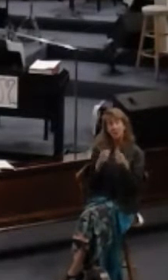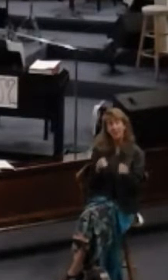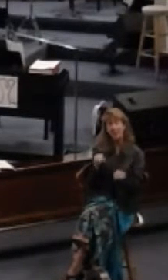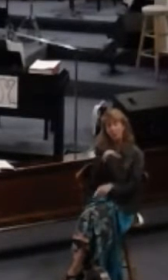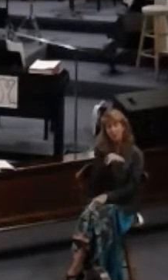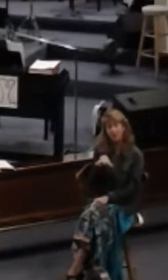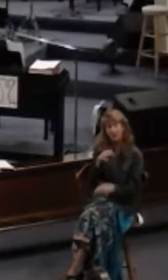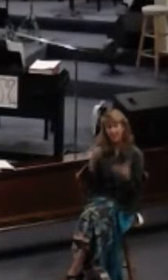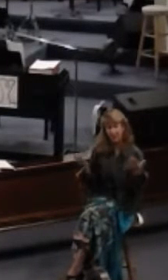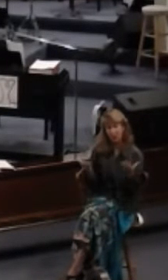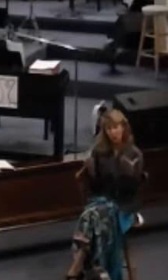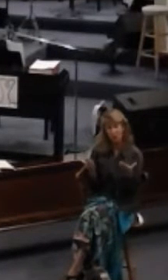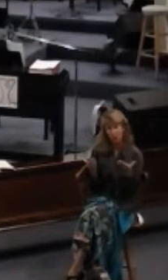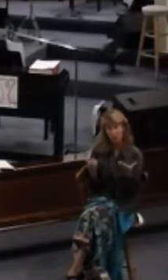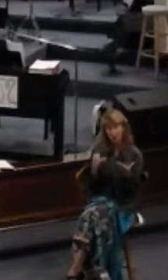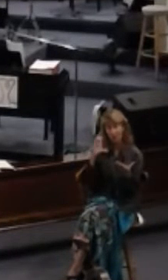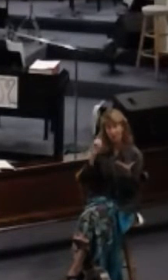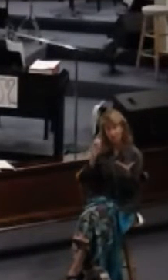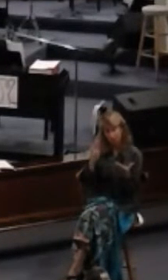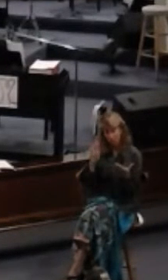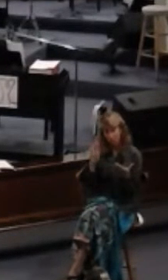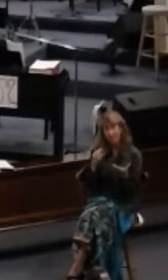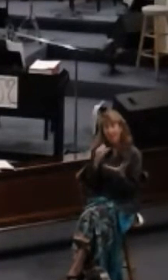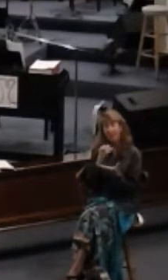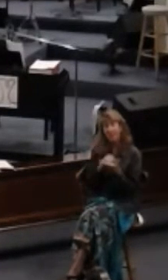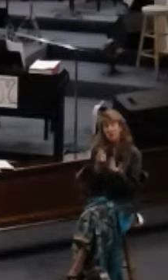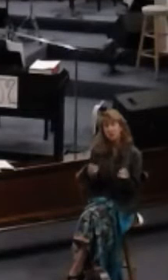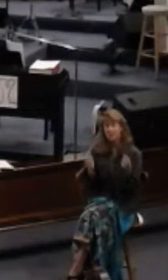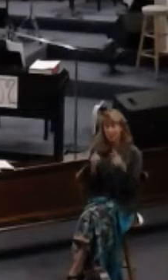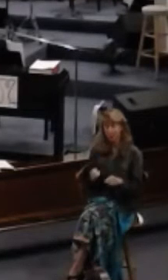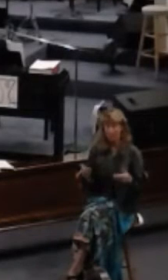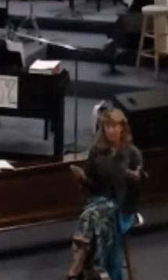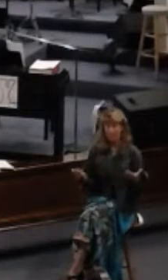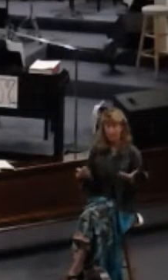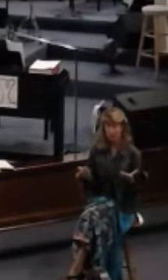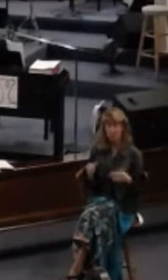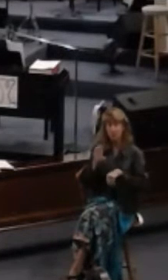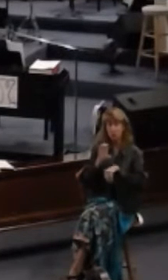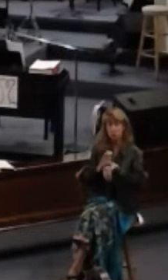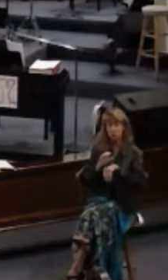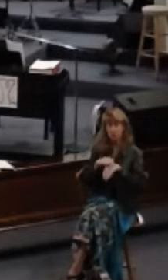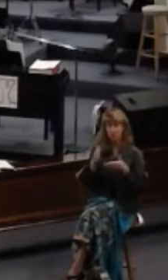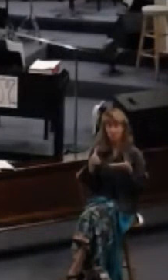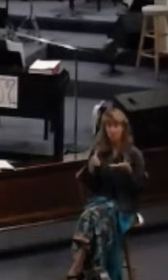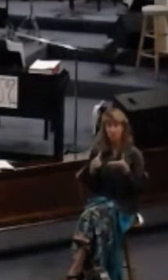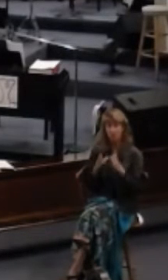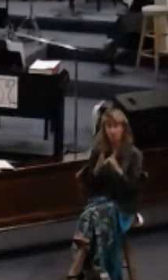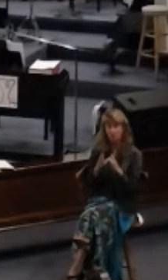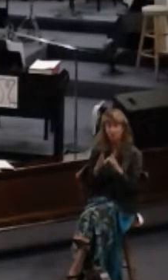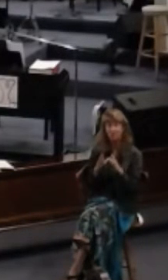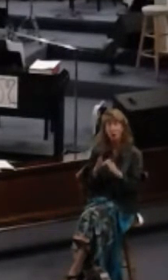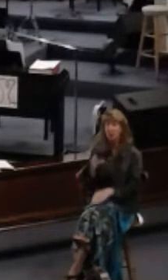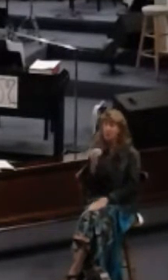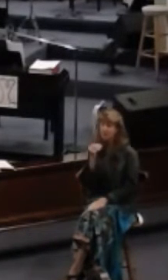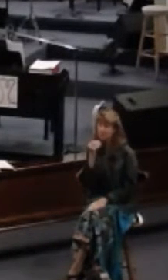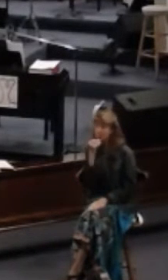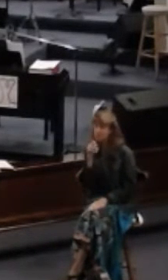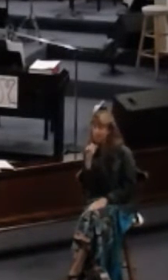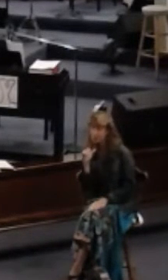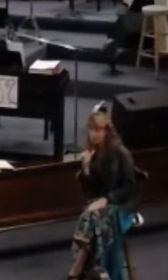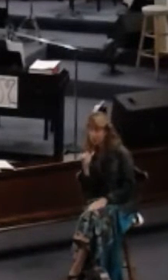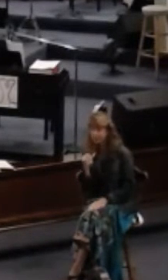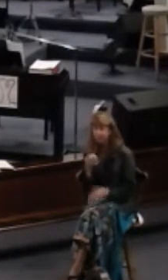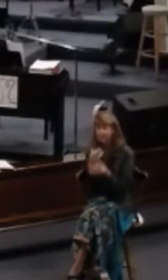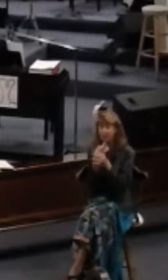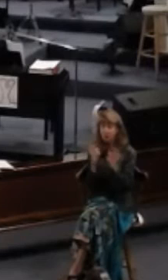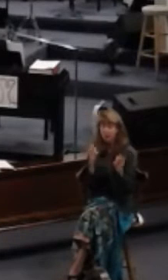here. That's what's happened here at the church on the boulevard. I mean, there's our food pantry, our free